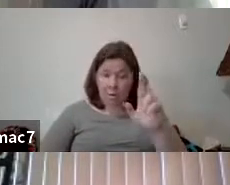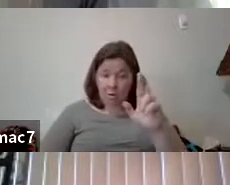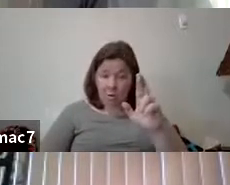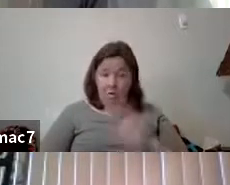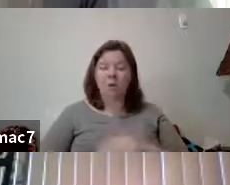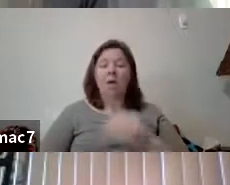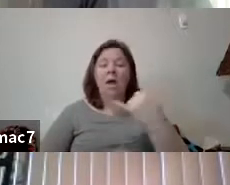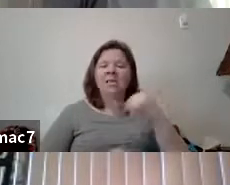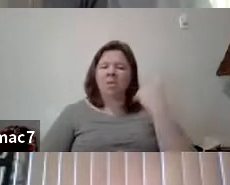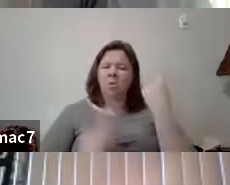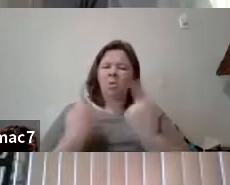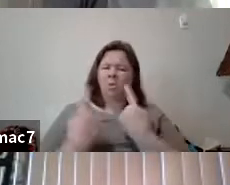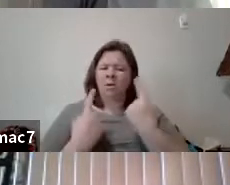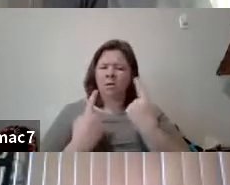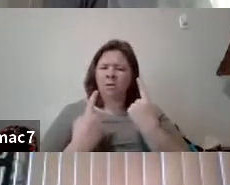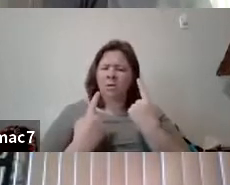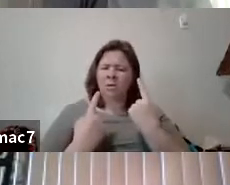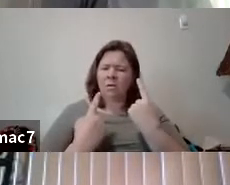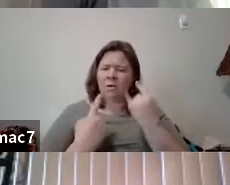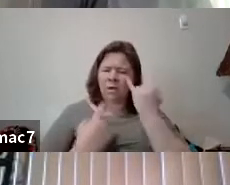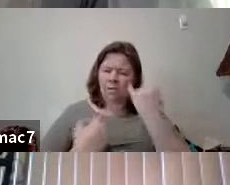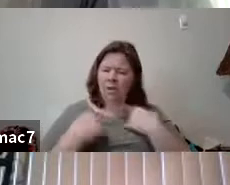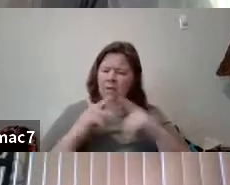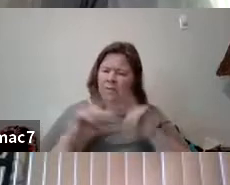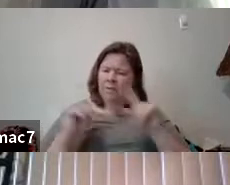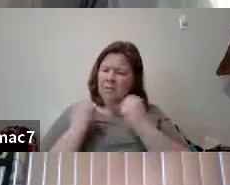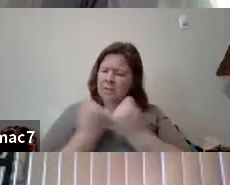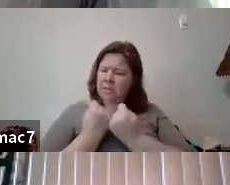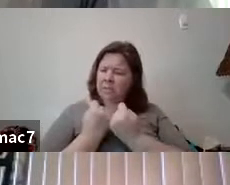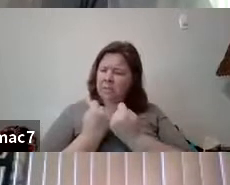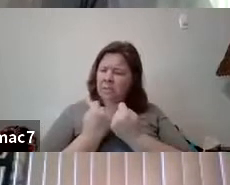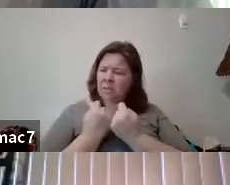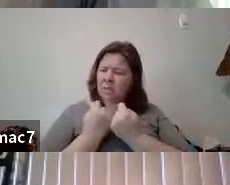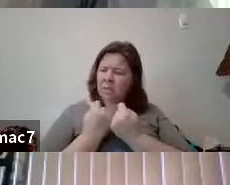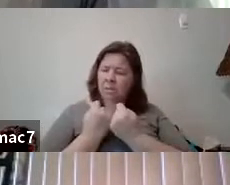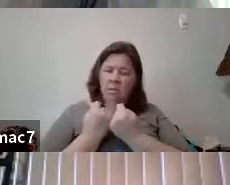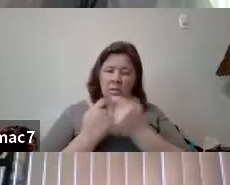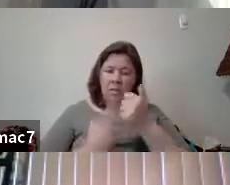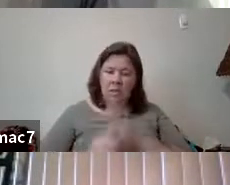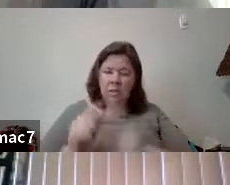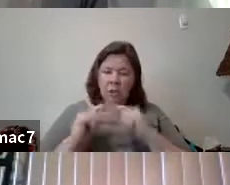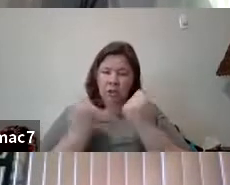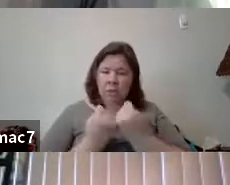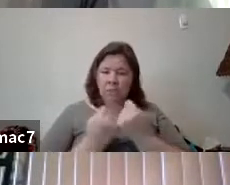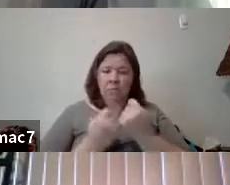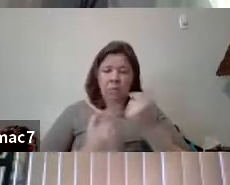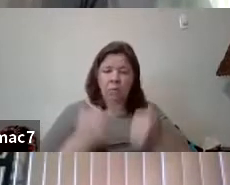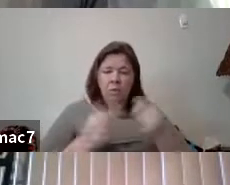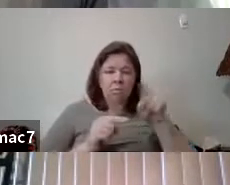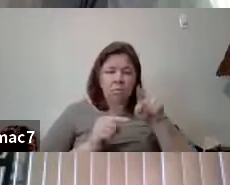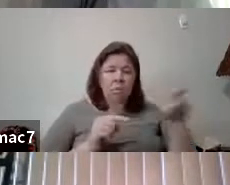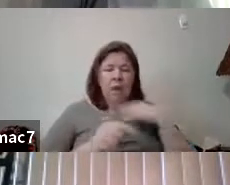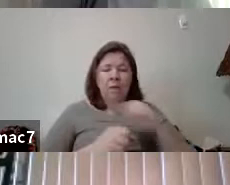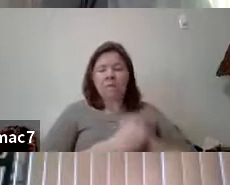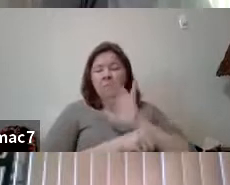still wonder if there's a difference when you're in a team, let's say. Does it make a difference in which team you are? Because I know there's spillover. I